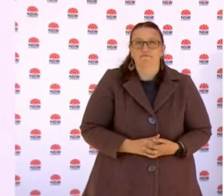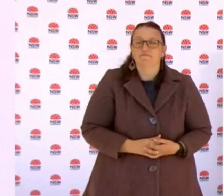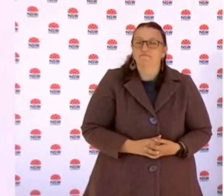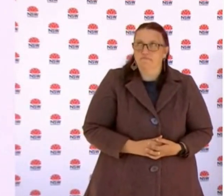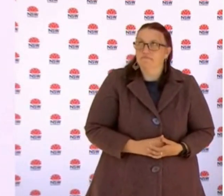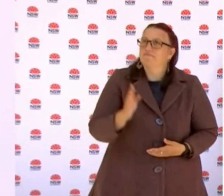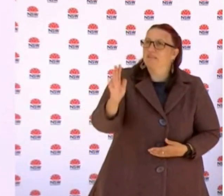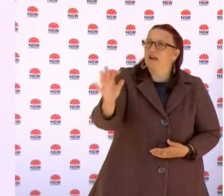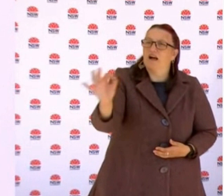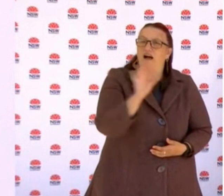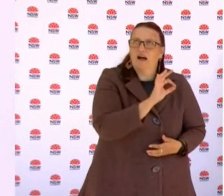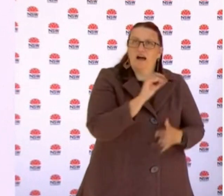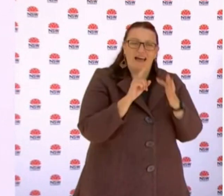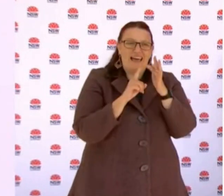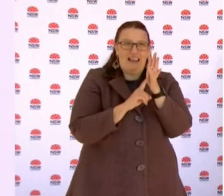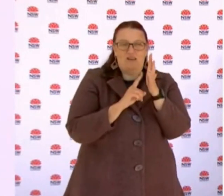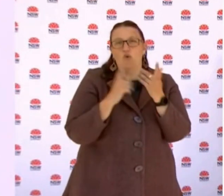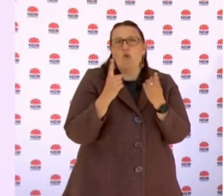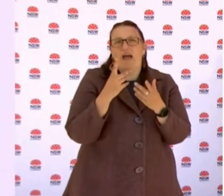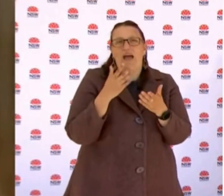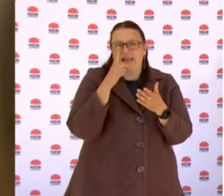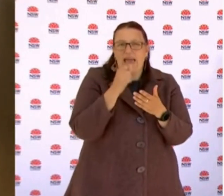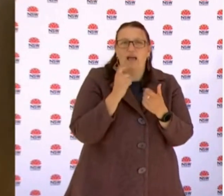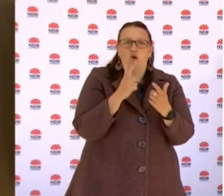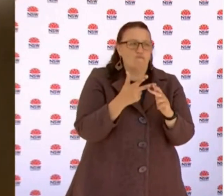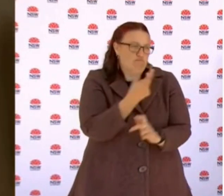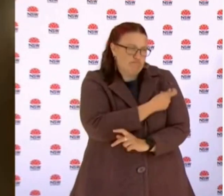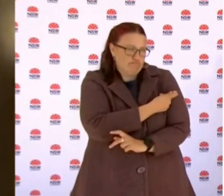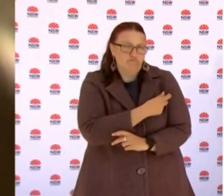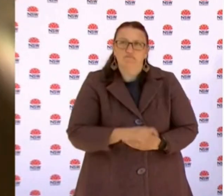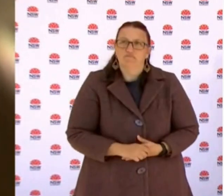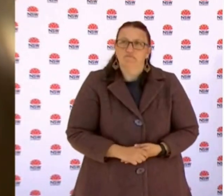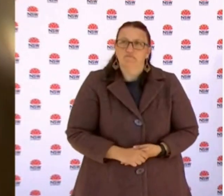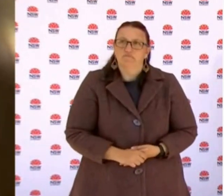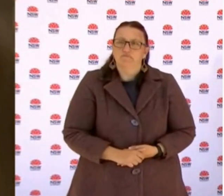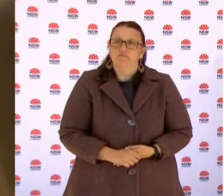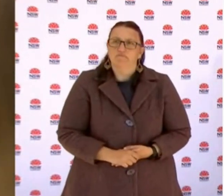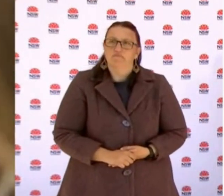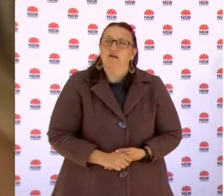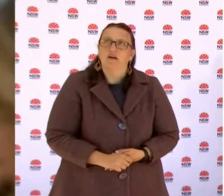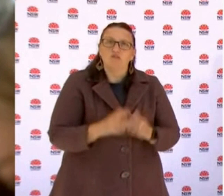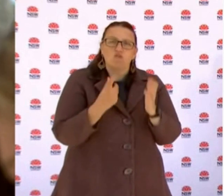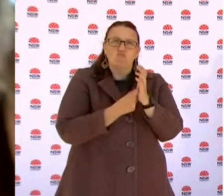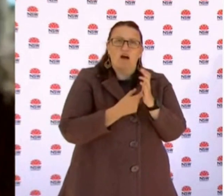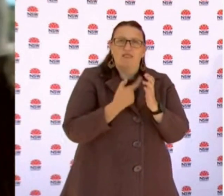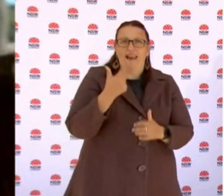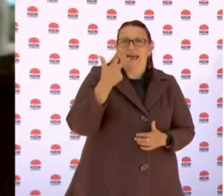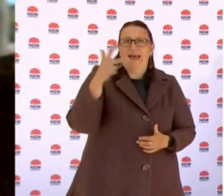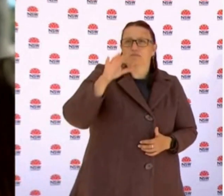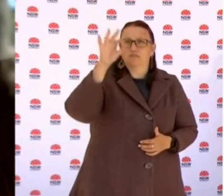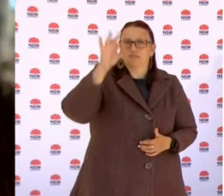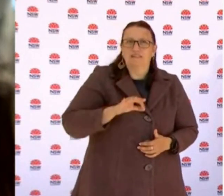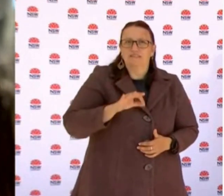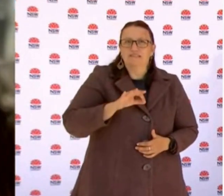I'm sorry, I didn't get the first bit. On eligibility, would you support, instead of a max vaccination target, everyone getting vaccinated at 80%, would you support 80% of the